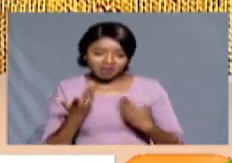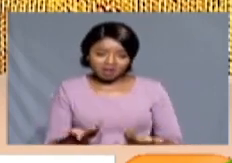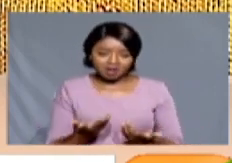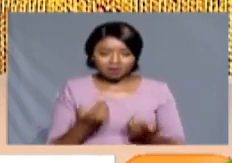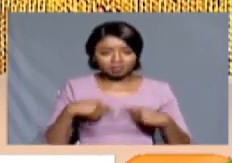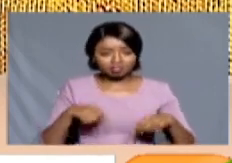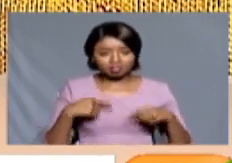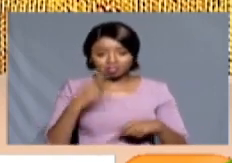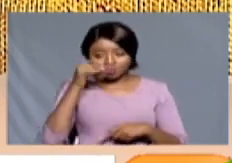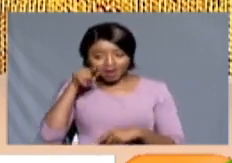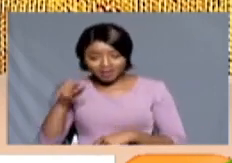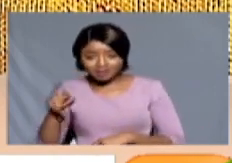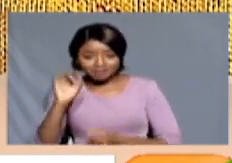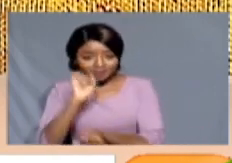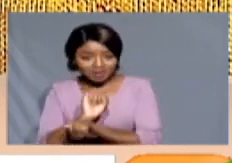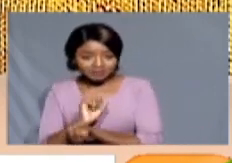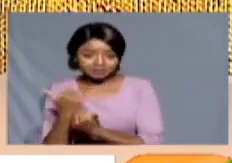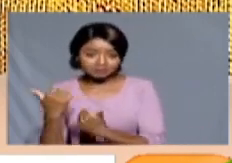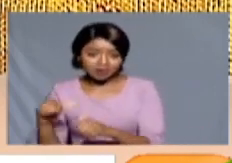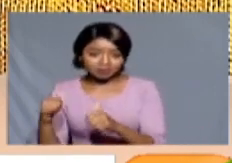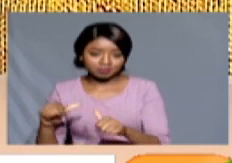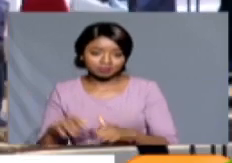suspects still at large.